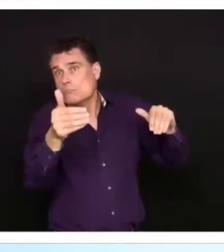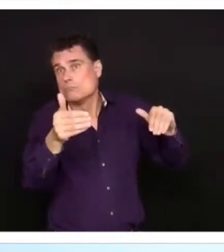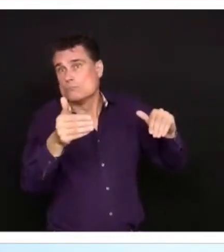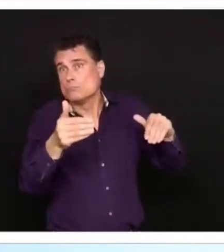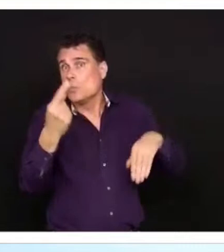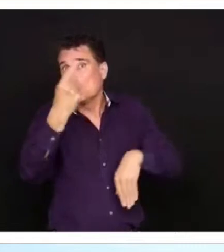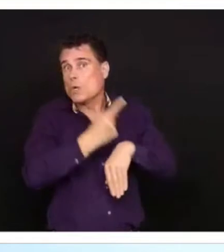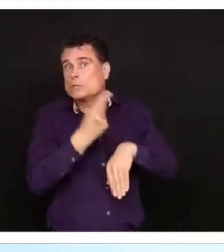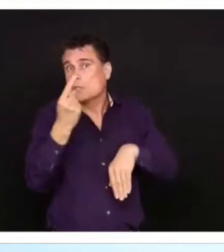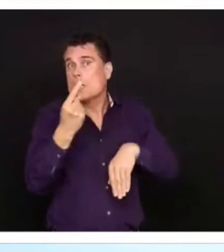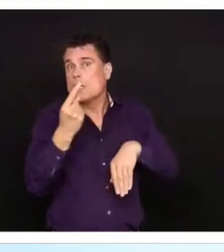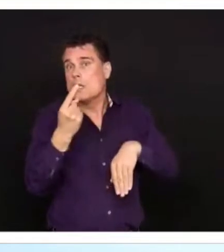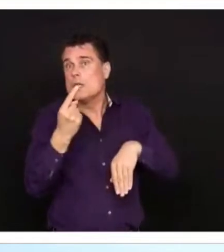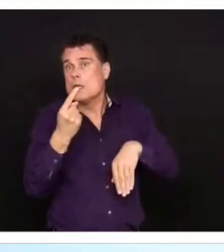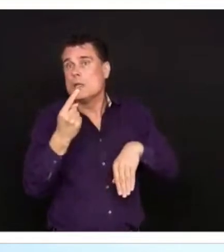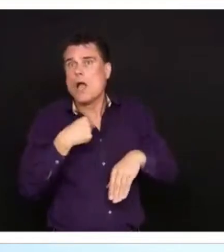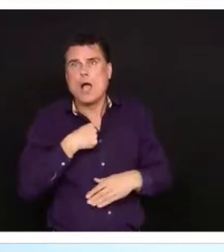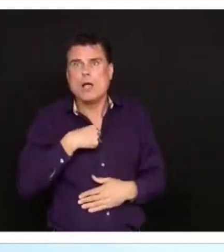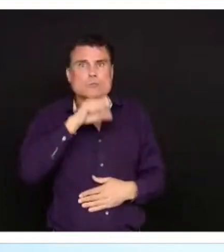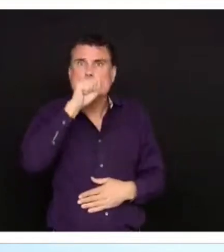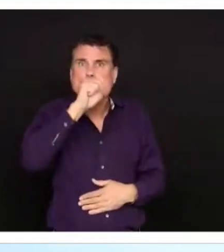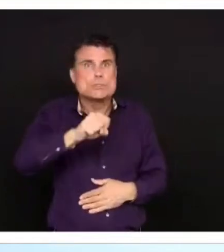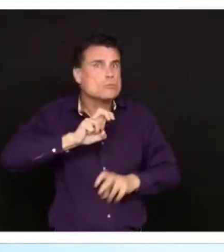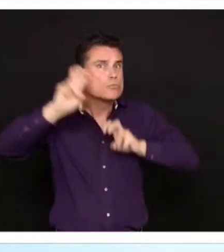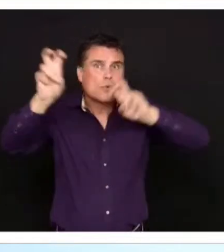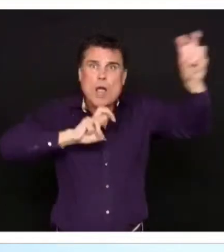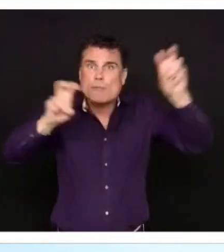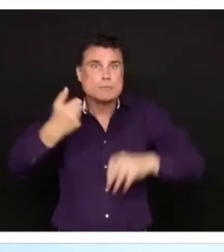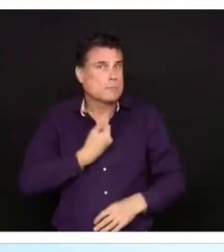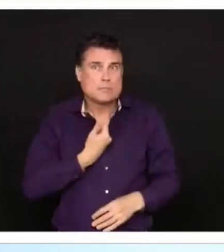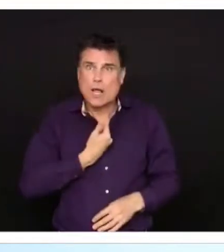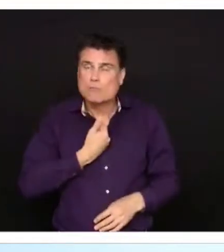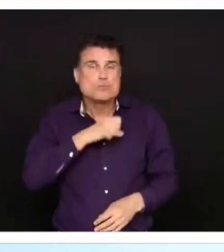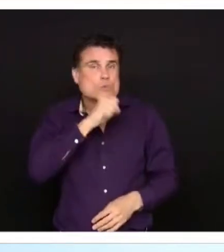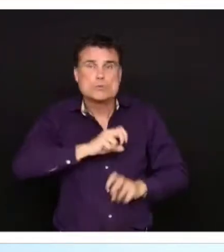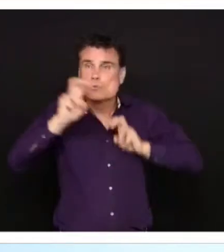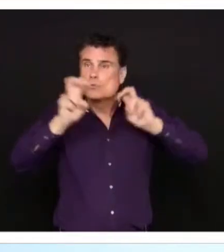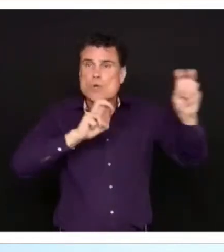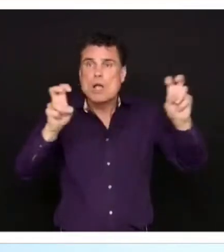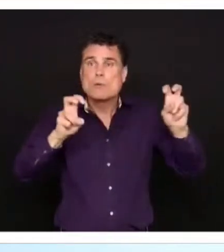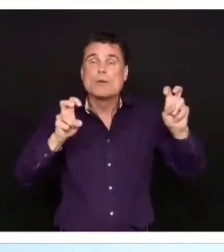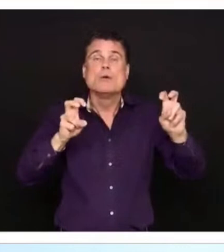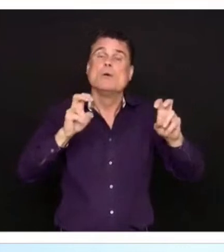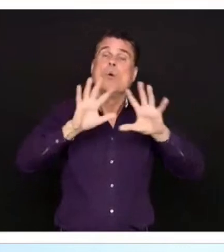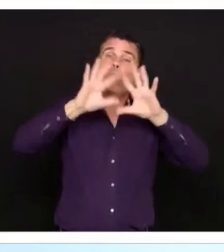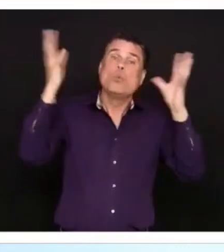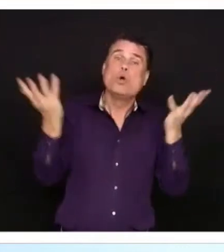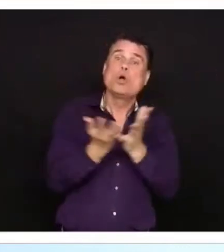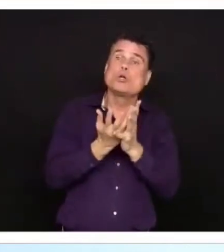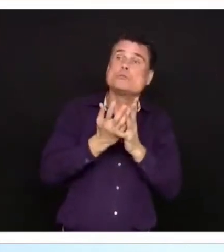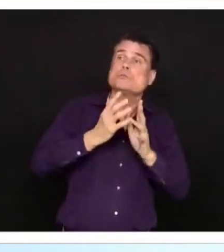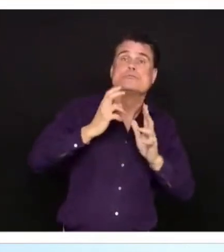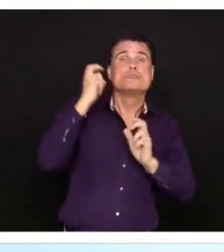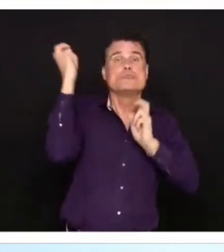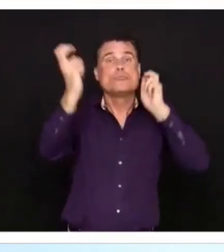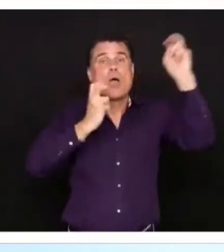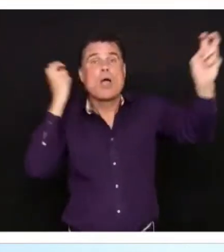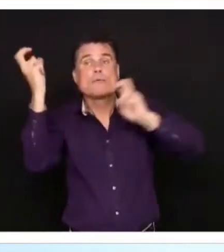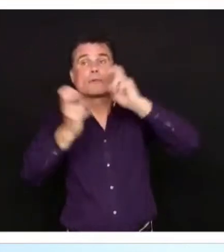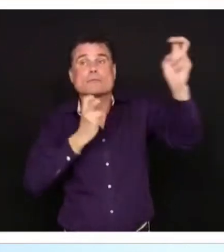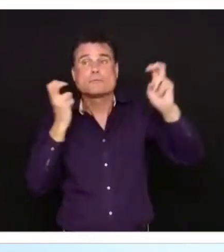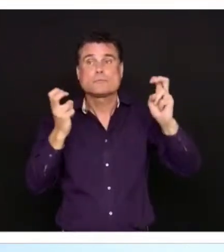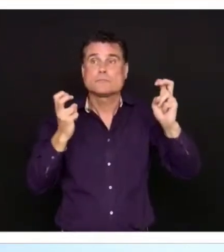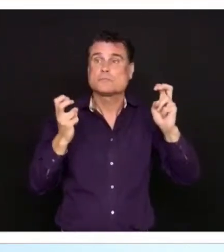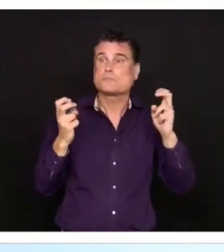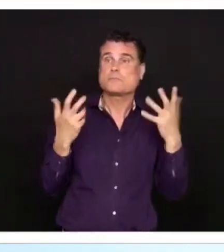travel, the way that we used to think of it, meetings where we all got together, conferences, those are not going to happen this year. Those are